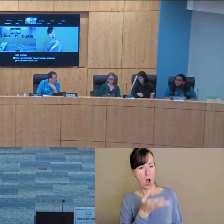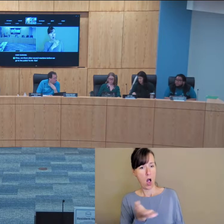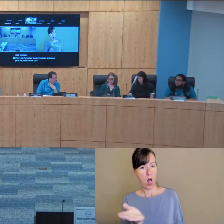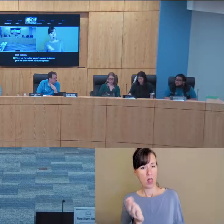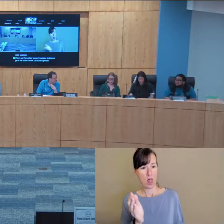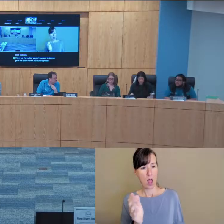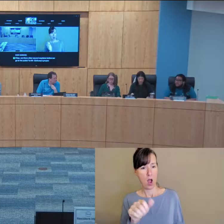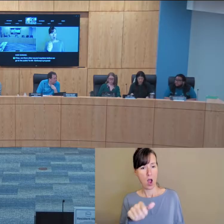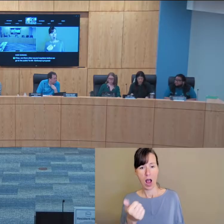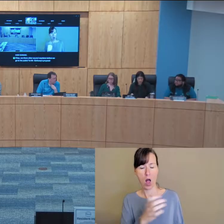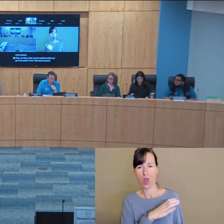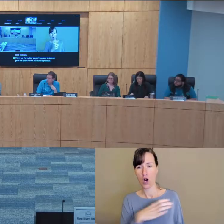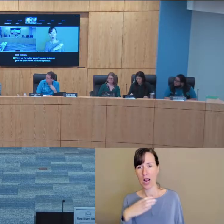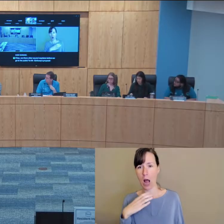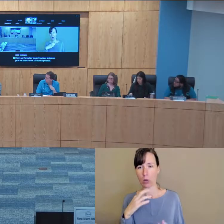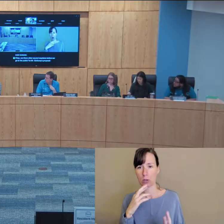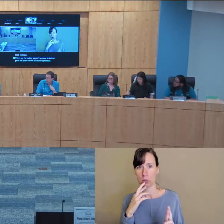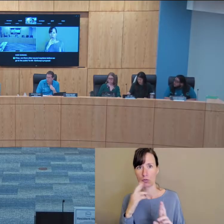proposal?